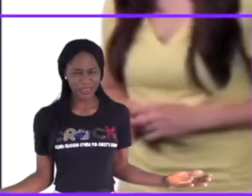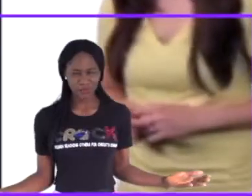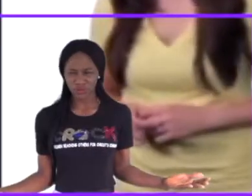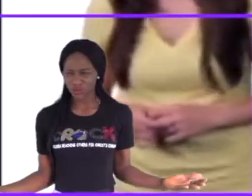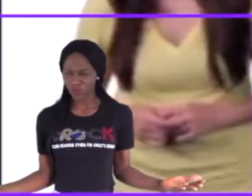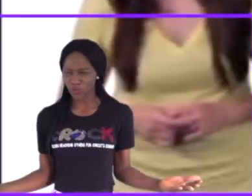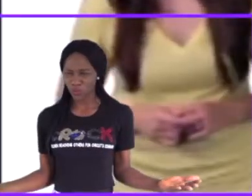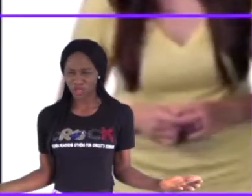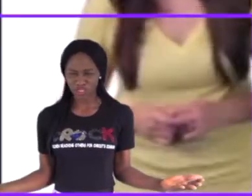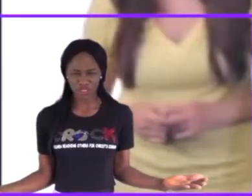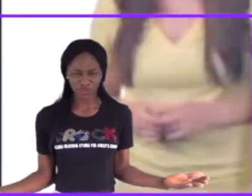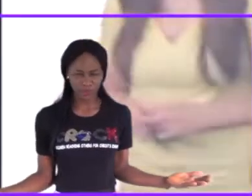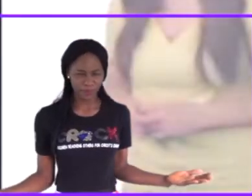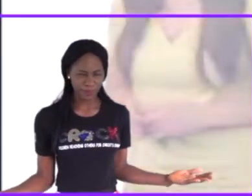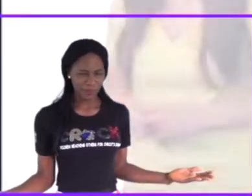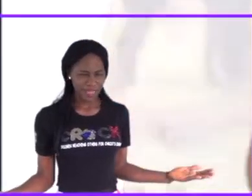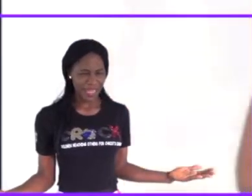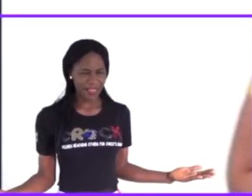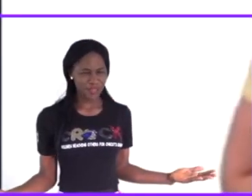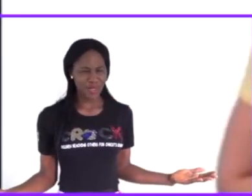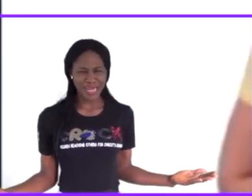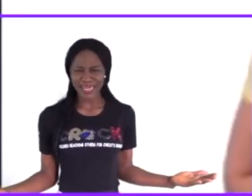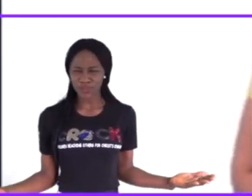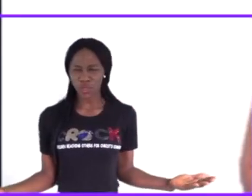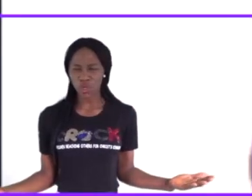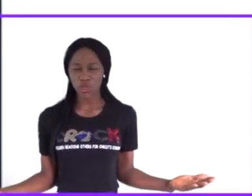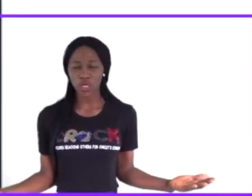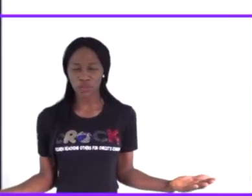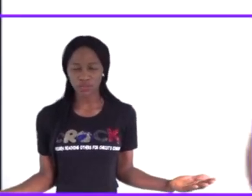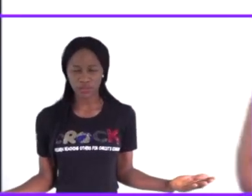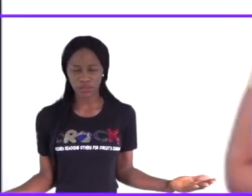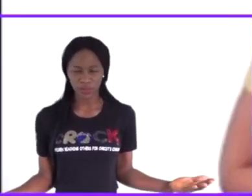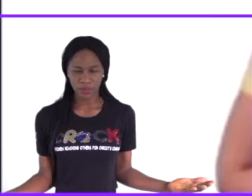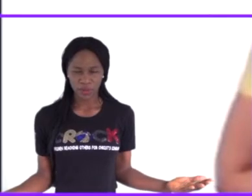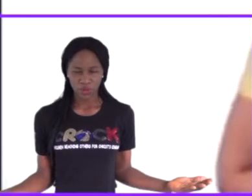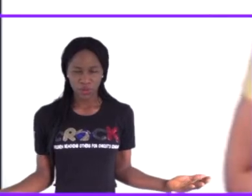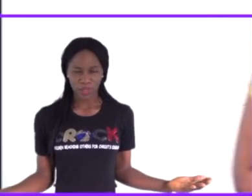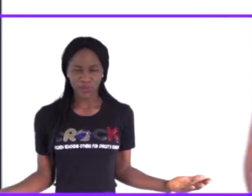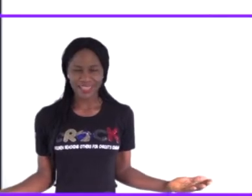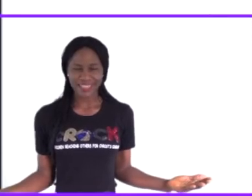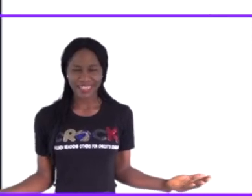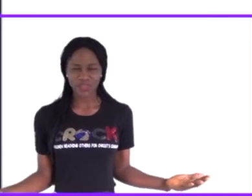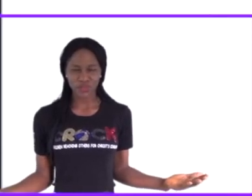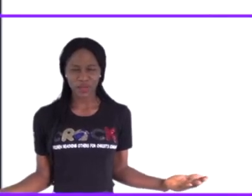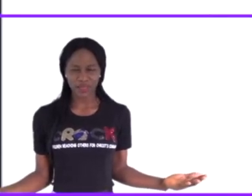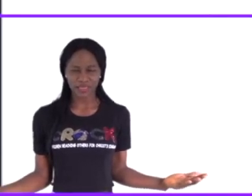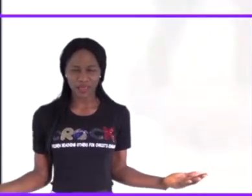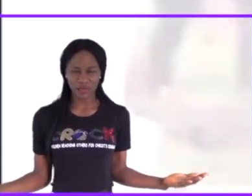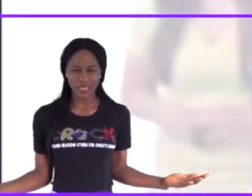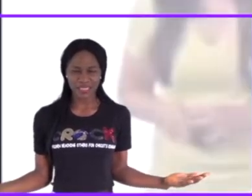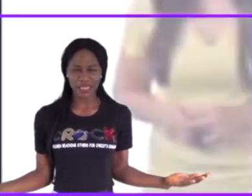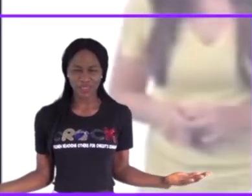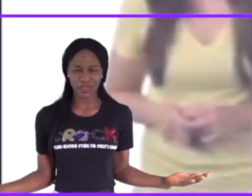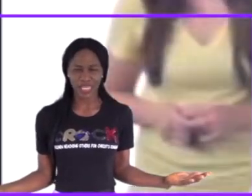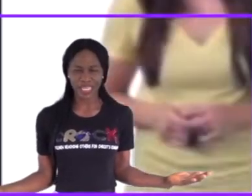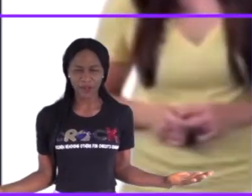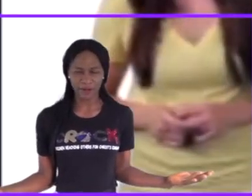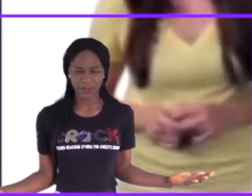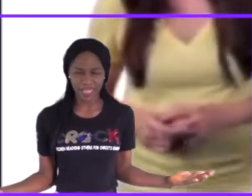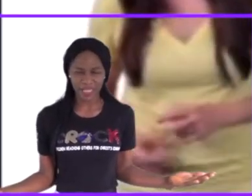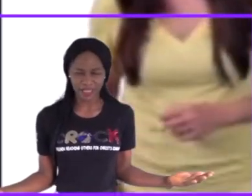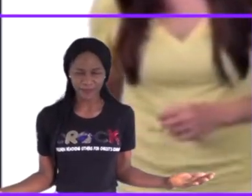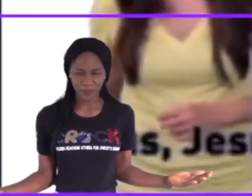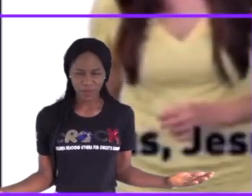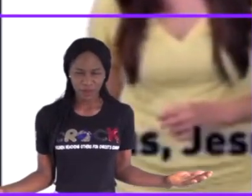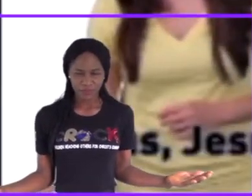We're still in the mood of worship. I need your eyes all closed. We're not singing to ourselves, we're singing to the King